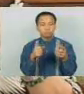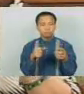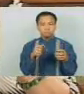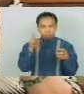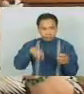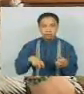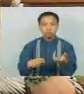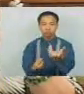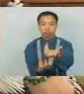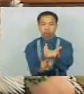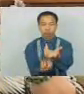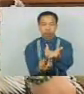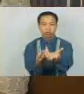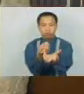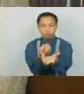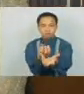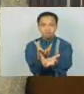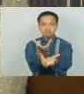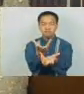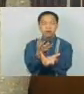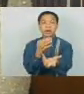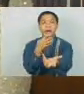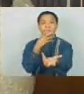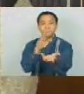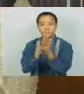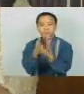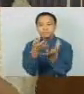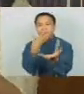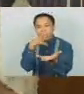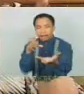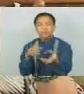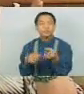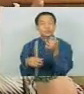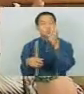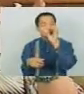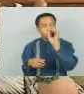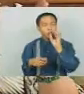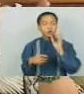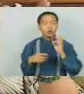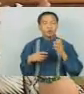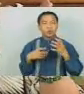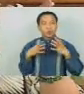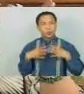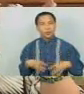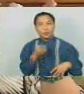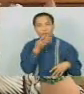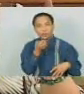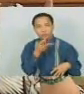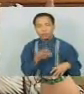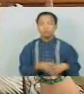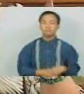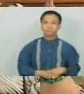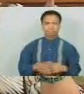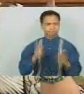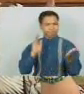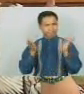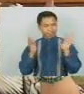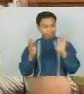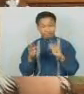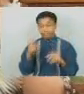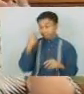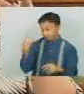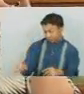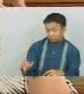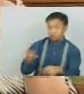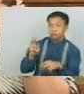Heat mo siya, then it Yes. expands Of somehow. course. And the Goes- heating oo, element makes it relieves. grow bigger. Uh-uh. So when you look at the vegetables,